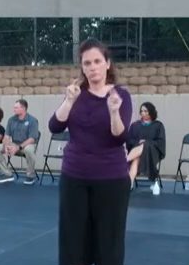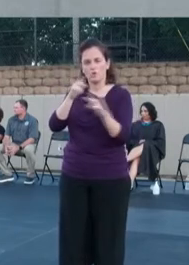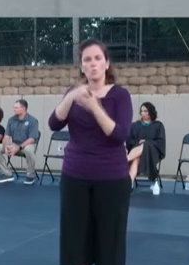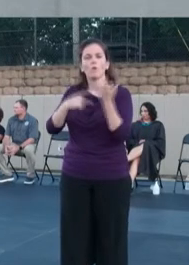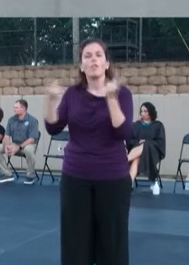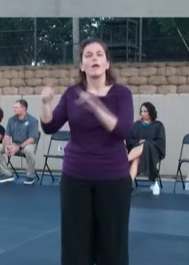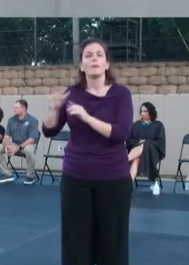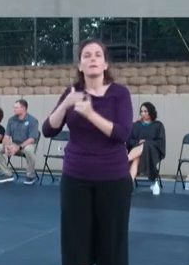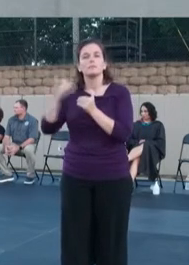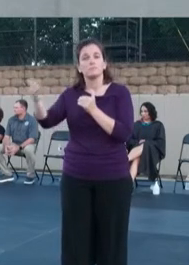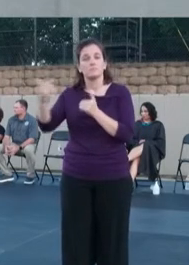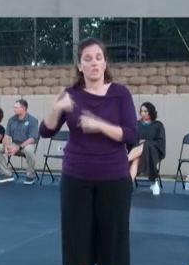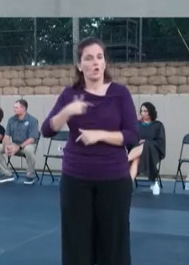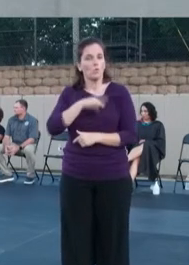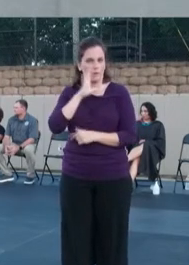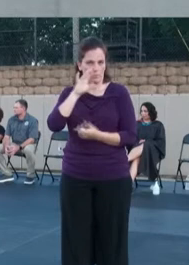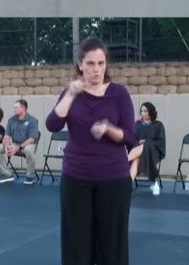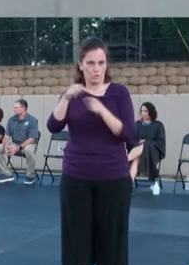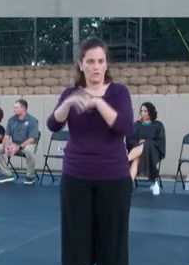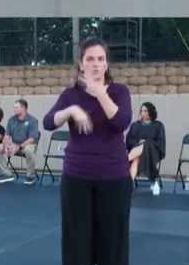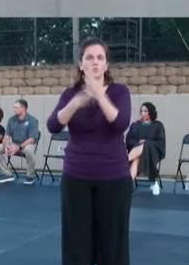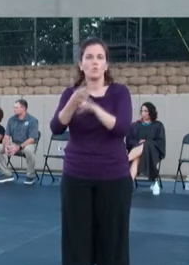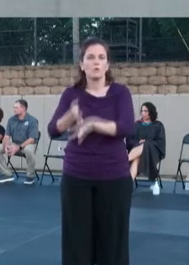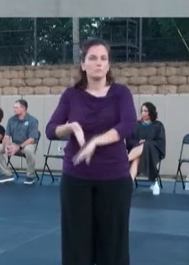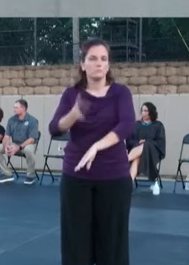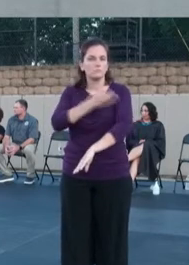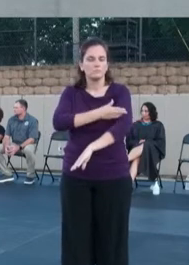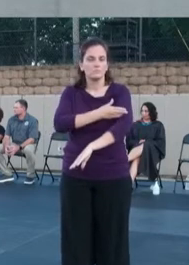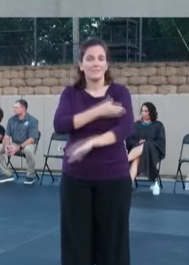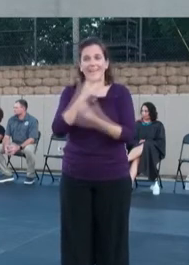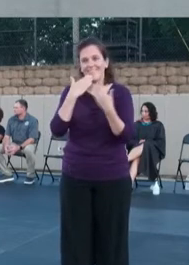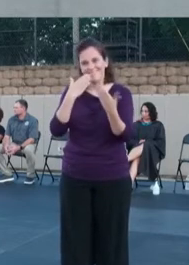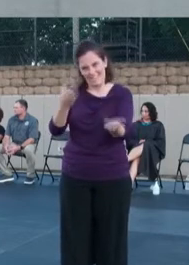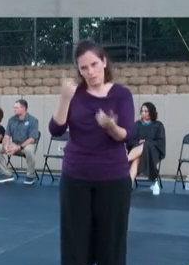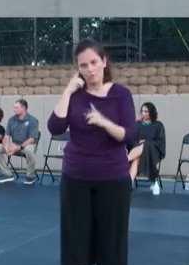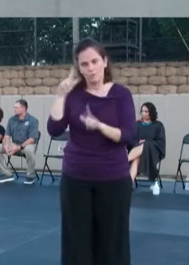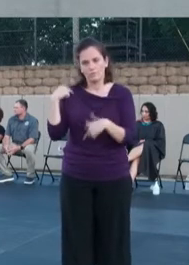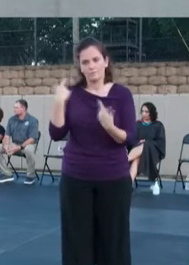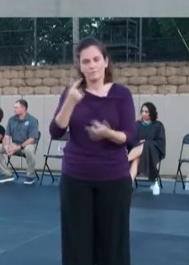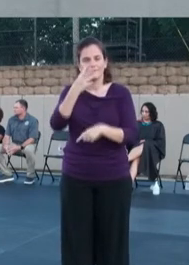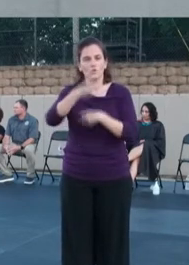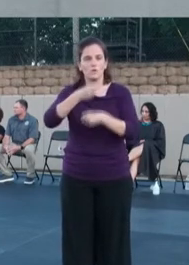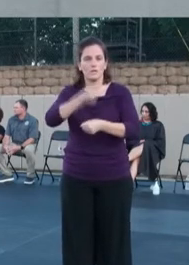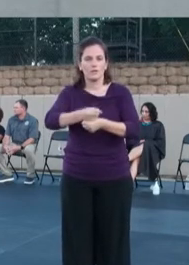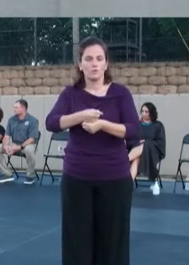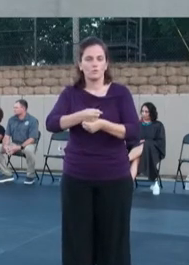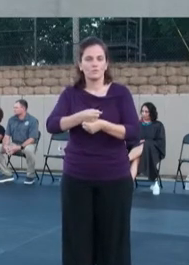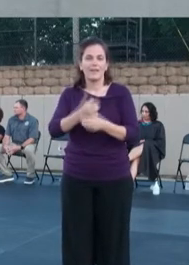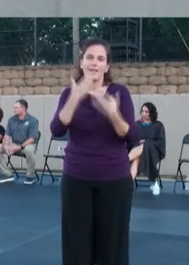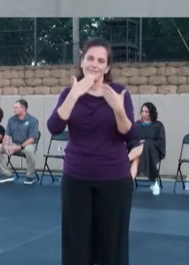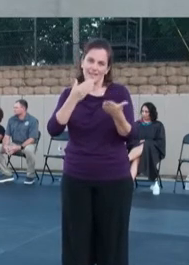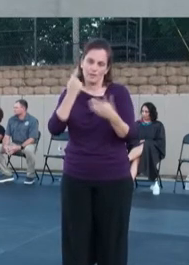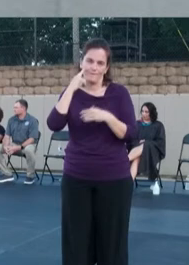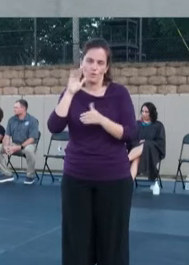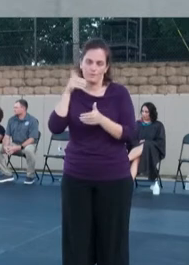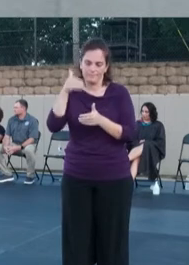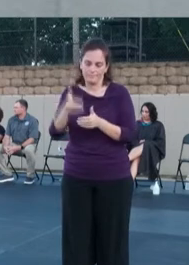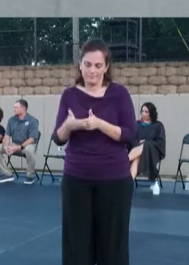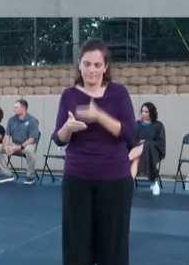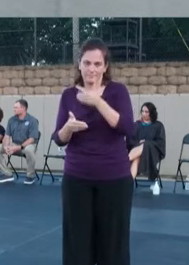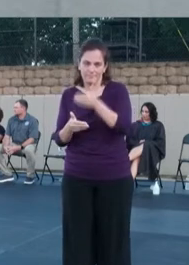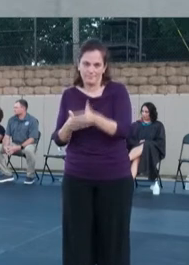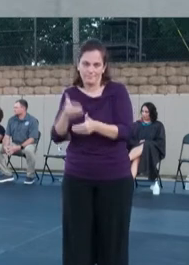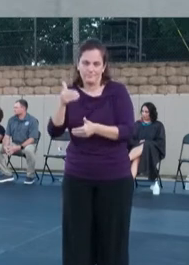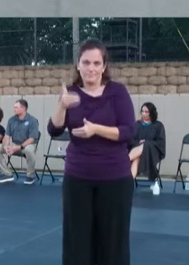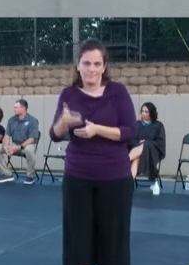will change the world for the better. Thank you for the last 4 years. Thank you for taking the first steps on the journeys of life